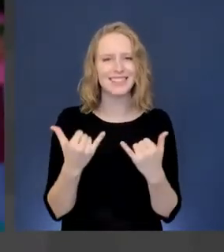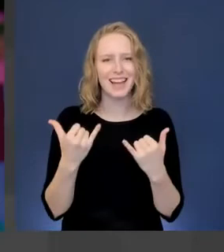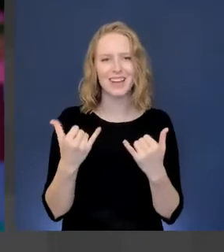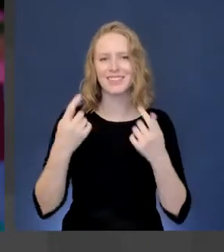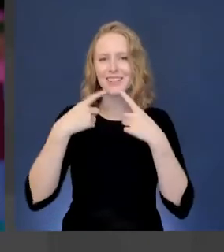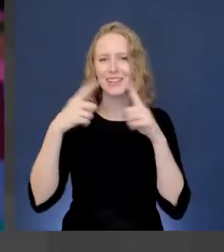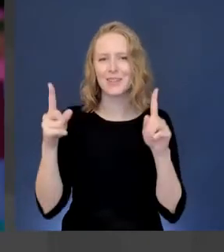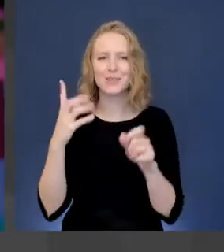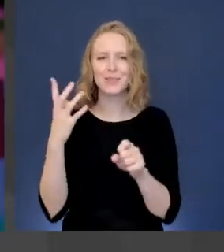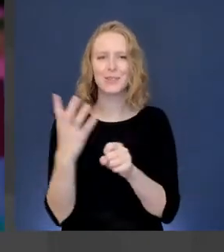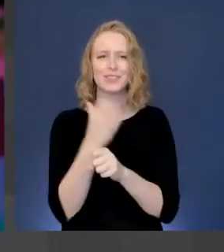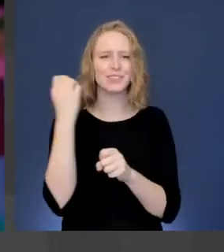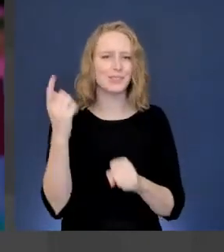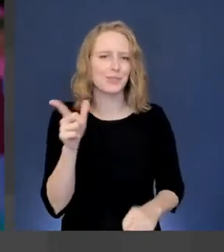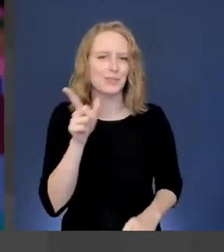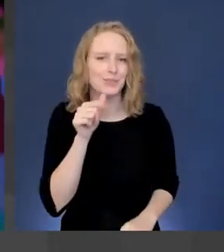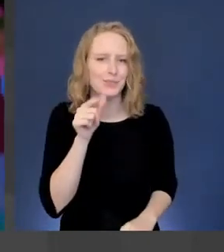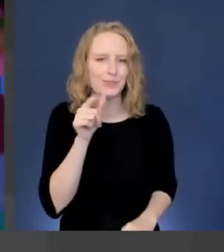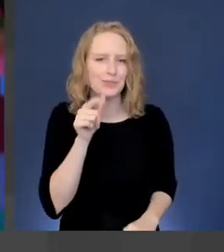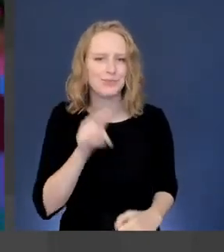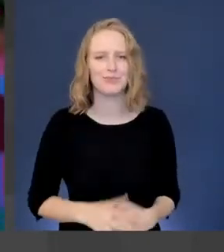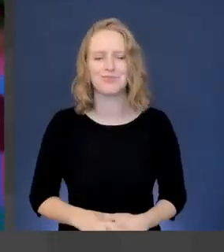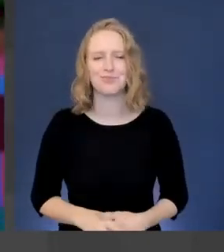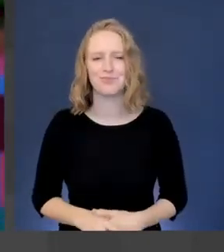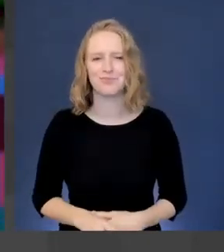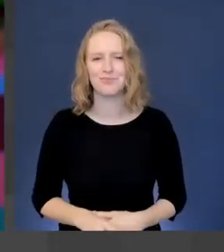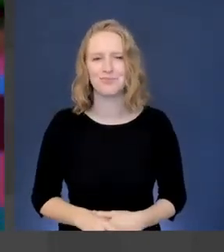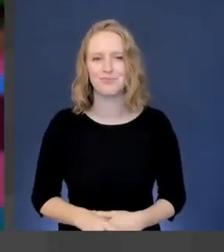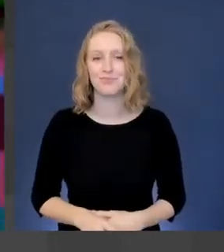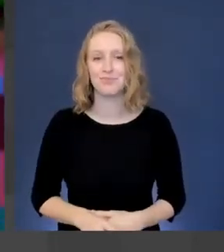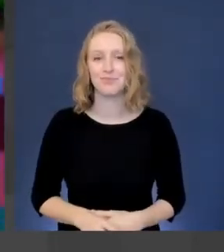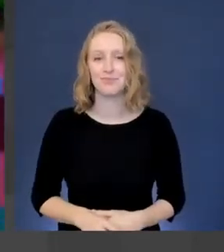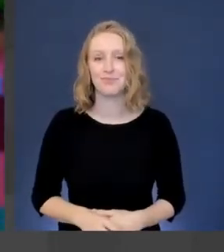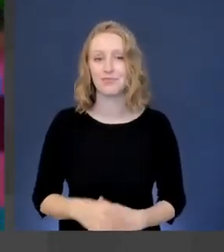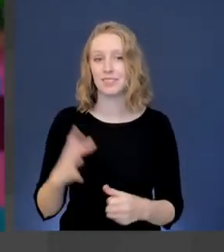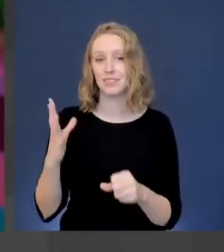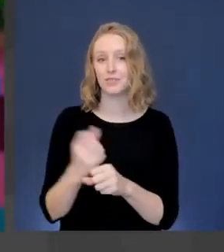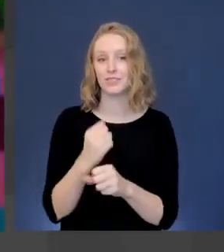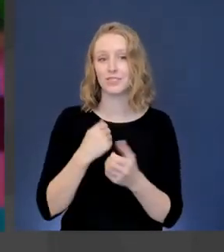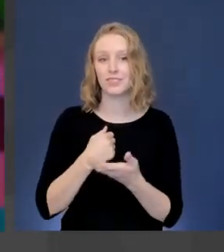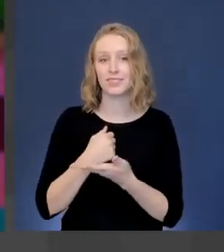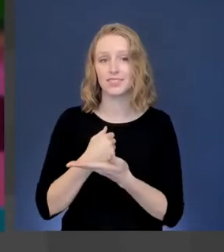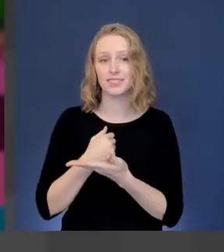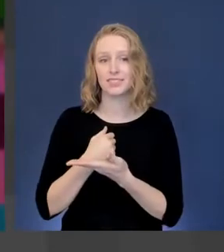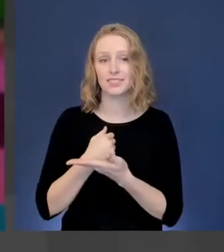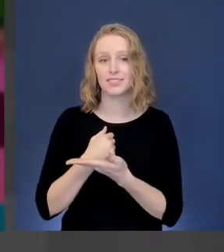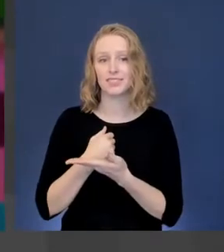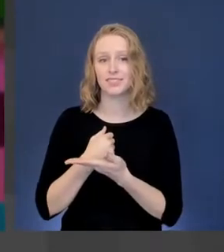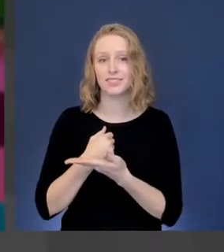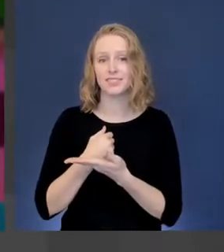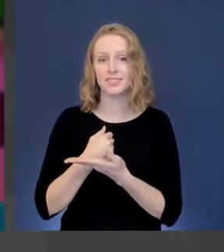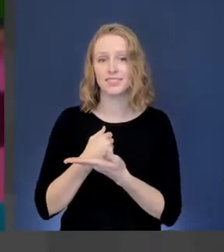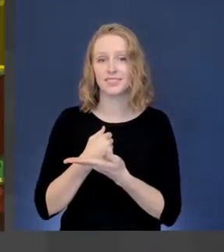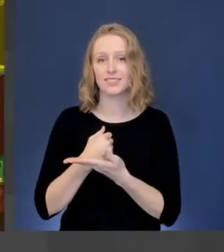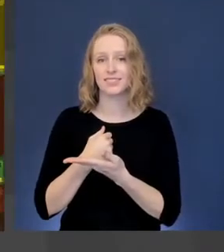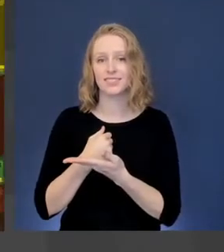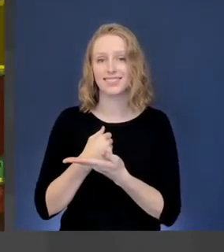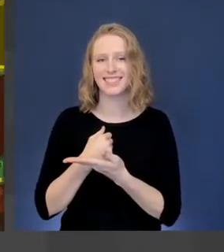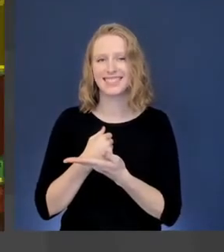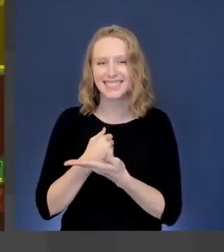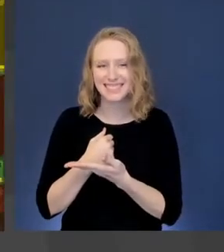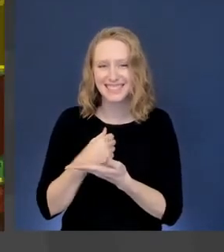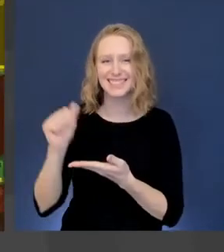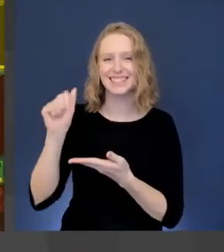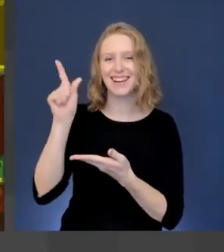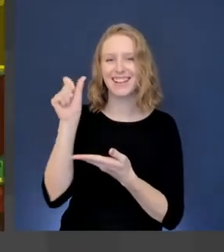winner. Okay, and the winner is the LA.